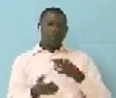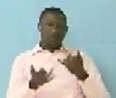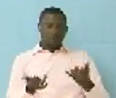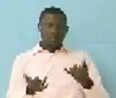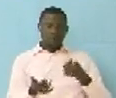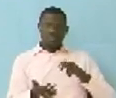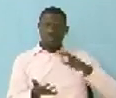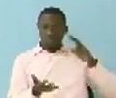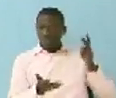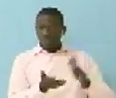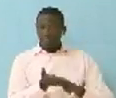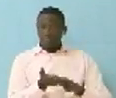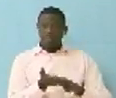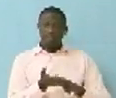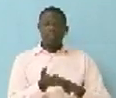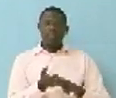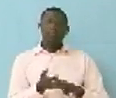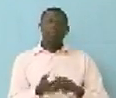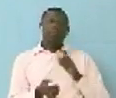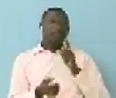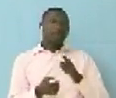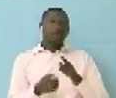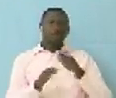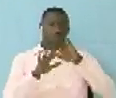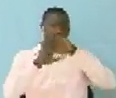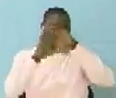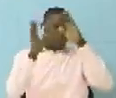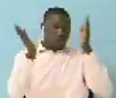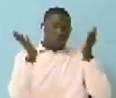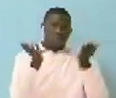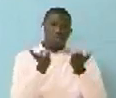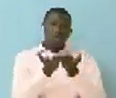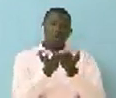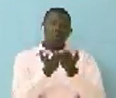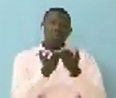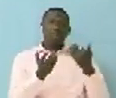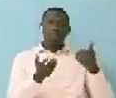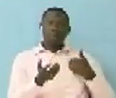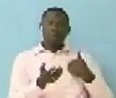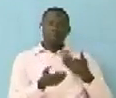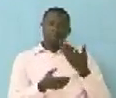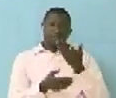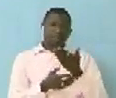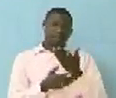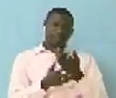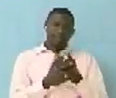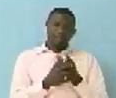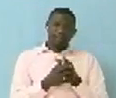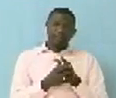confirmed that all the elements